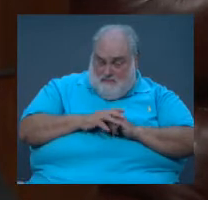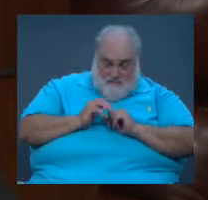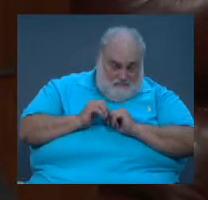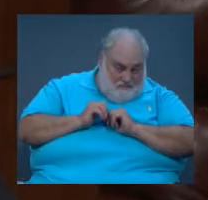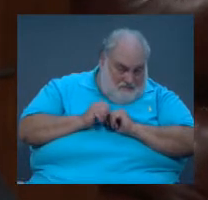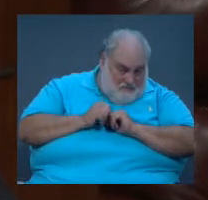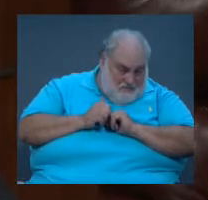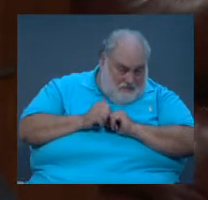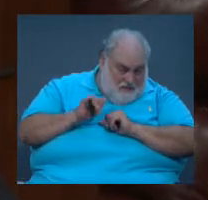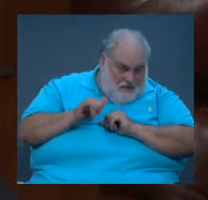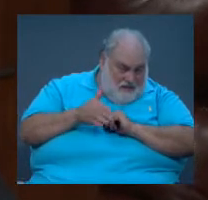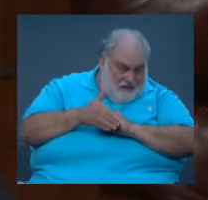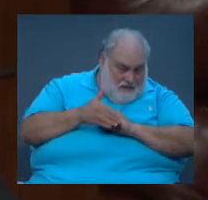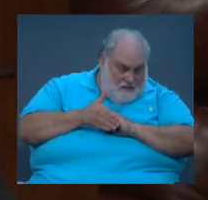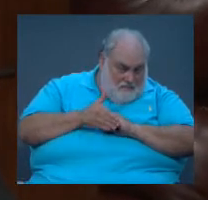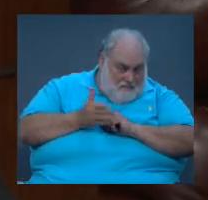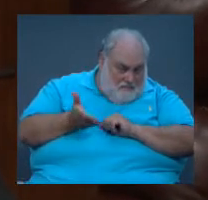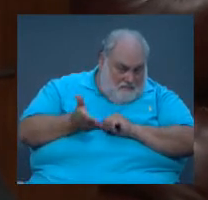how will this help me?